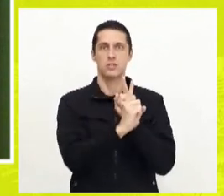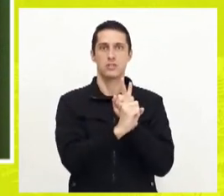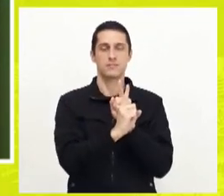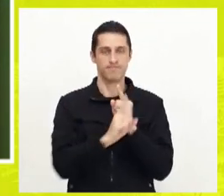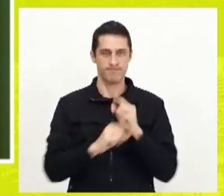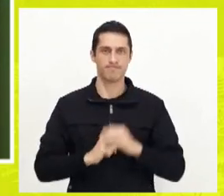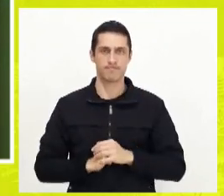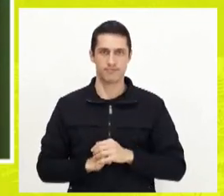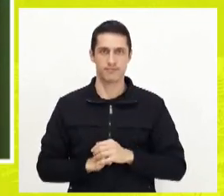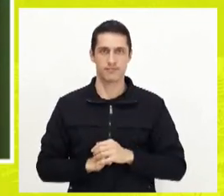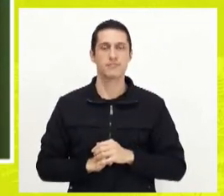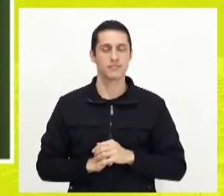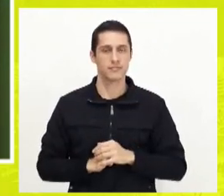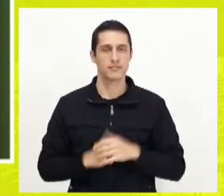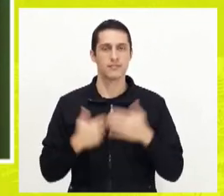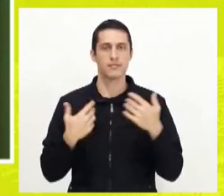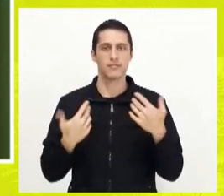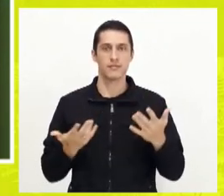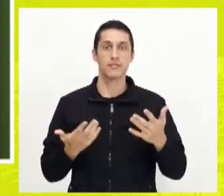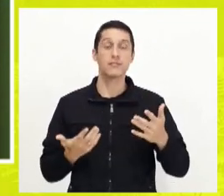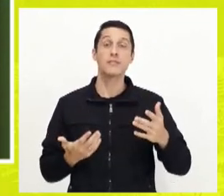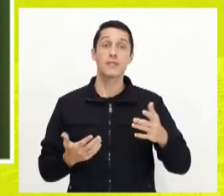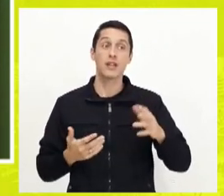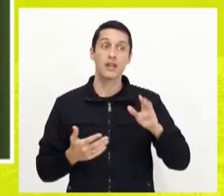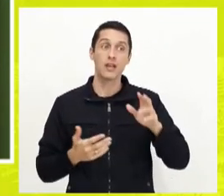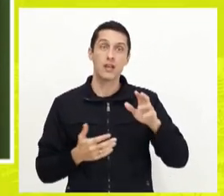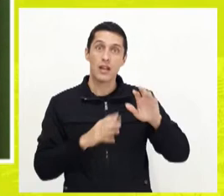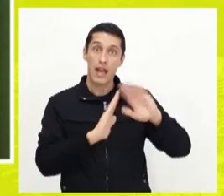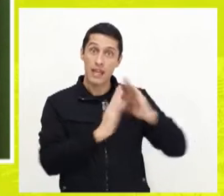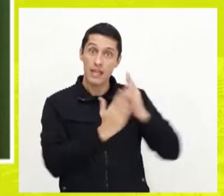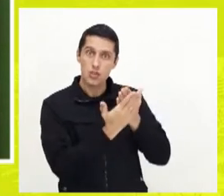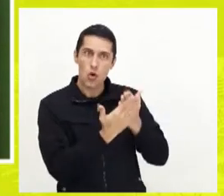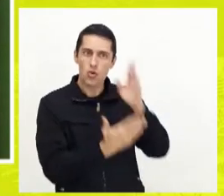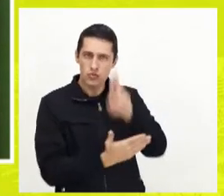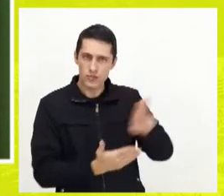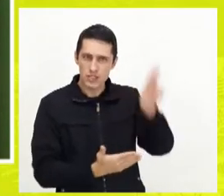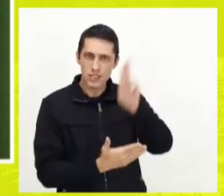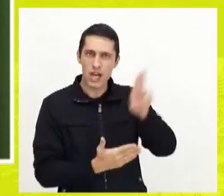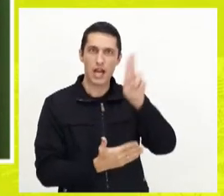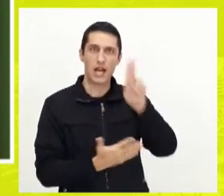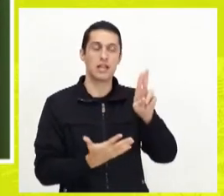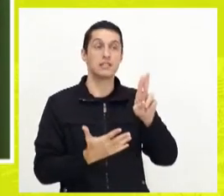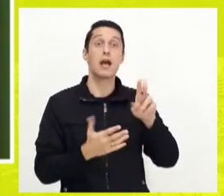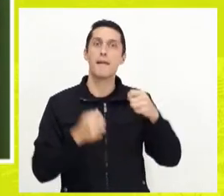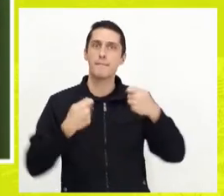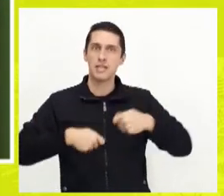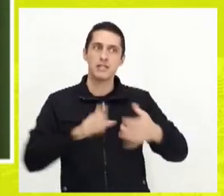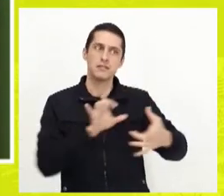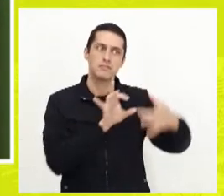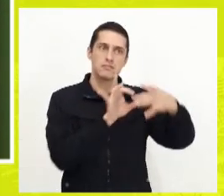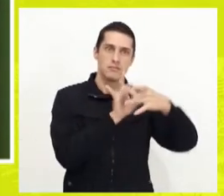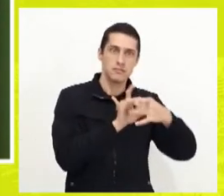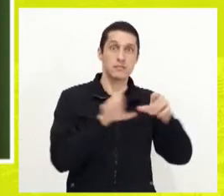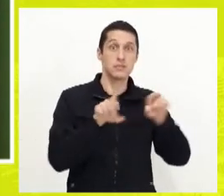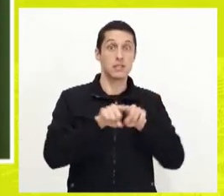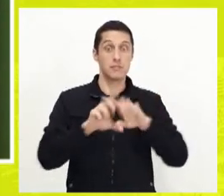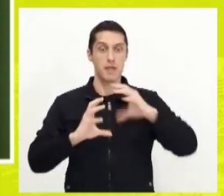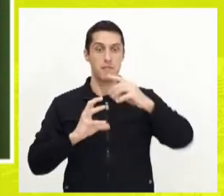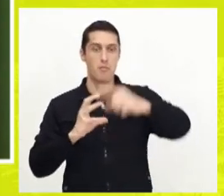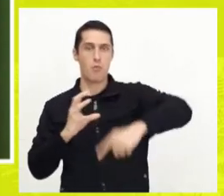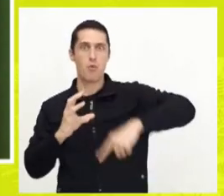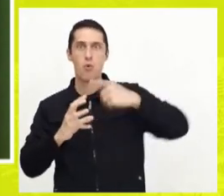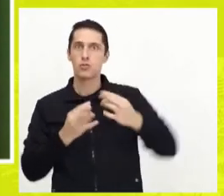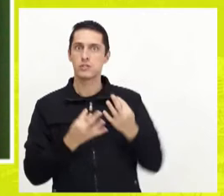and the biggest articulation with the university's technology